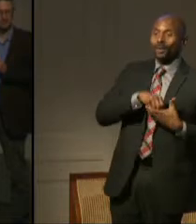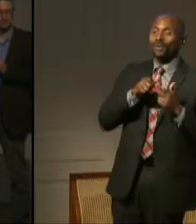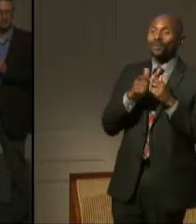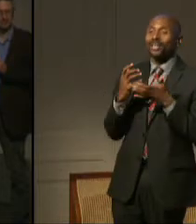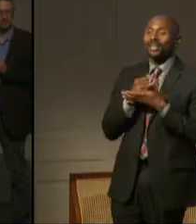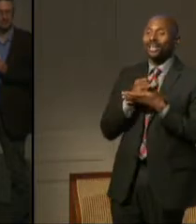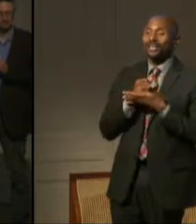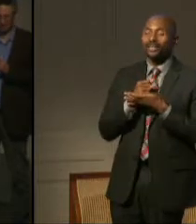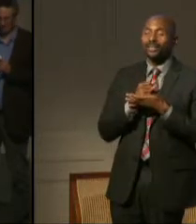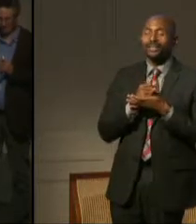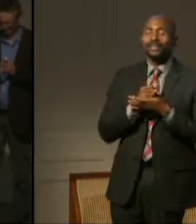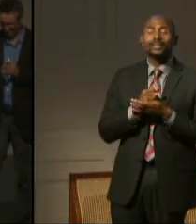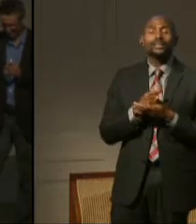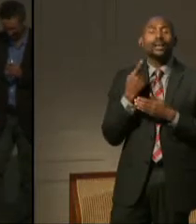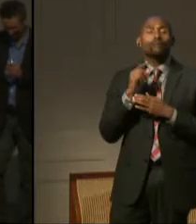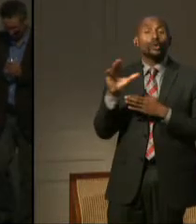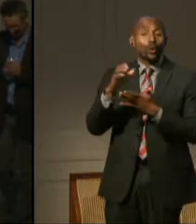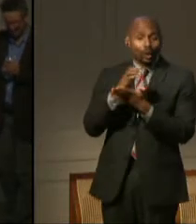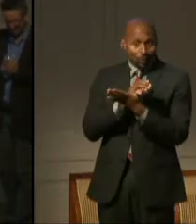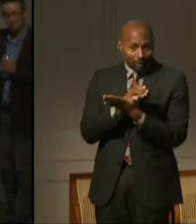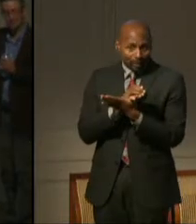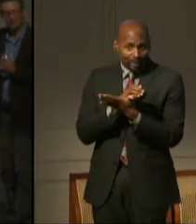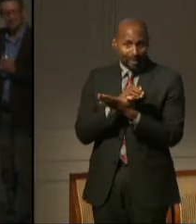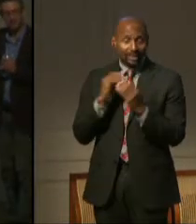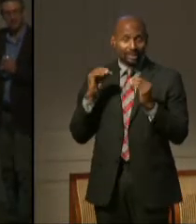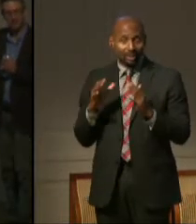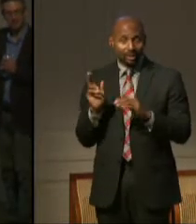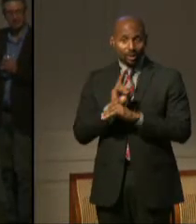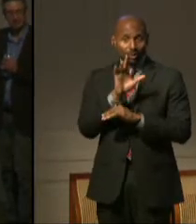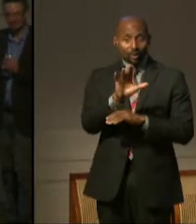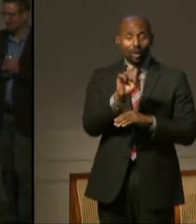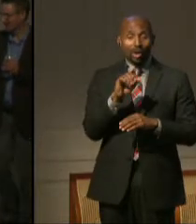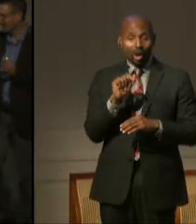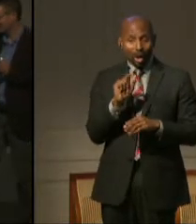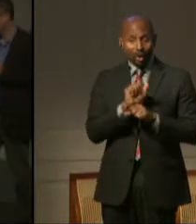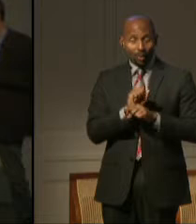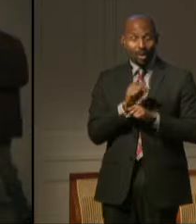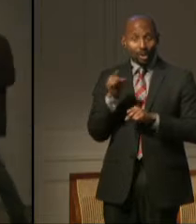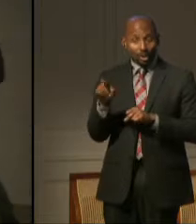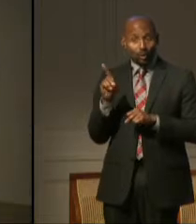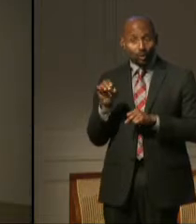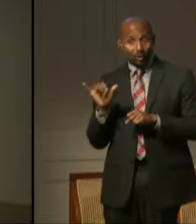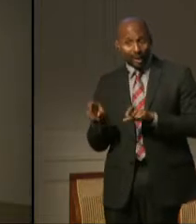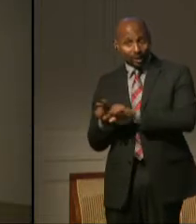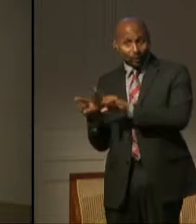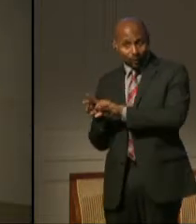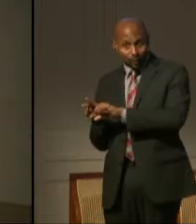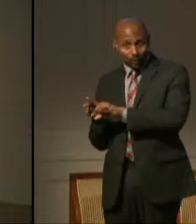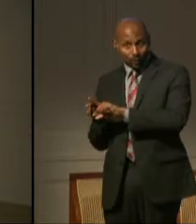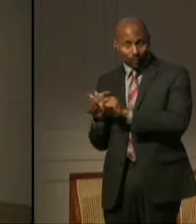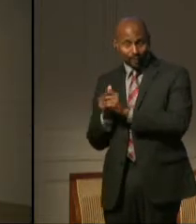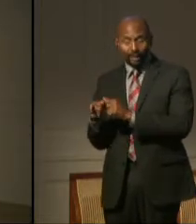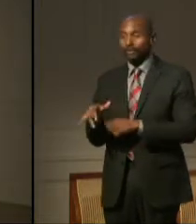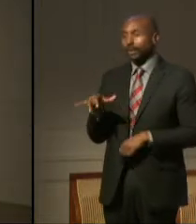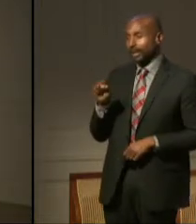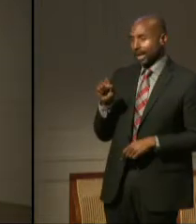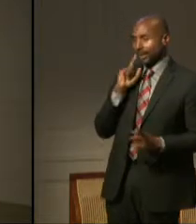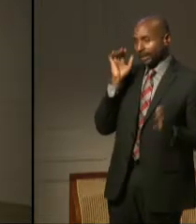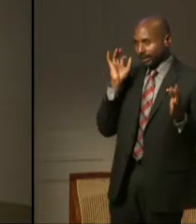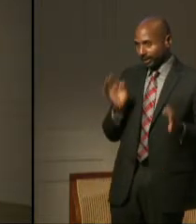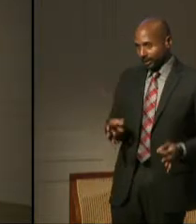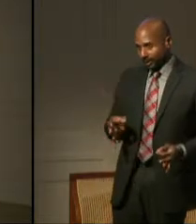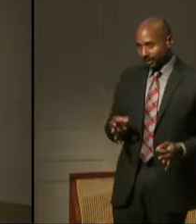with the courses that instructors are using the works for? Do you save what they're doing? Yes, indeed. In